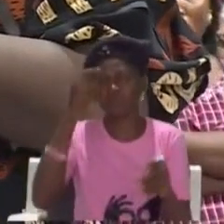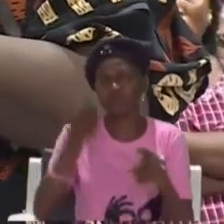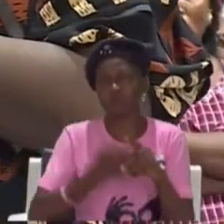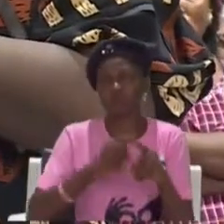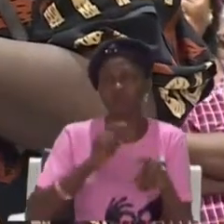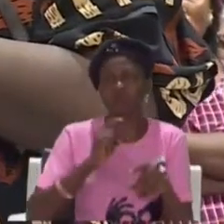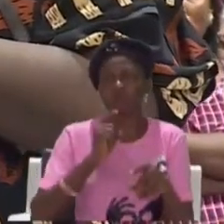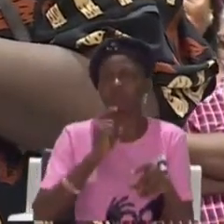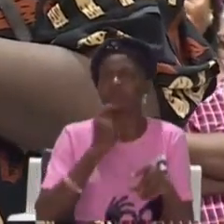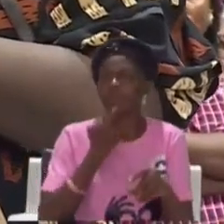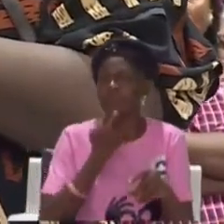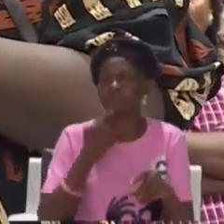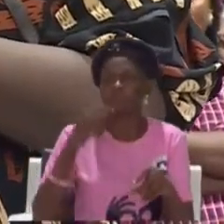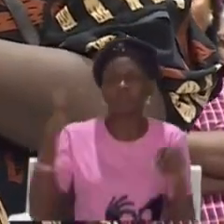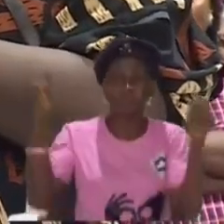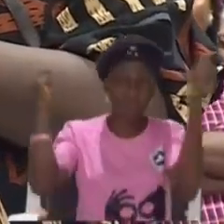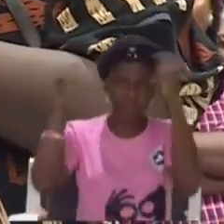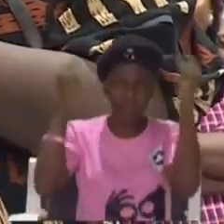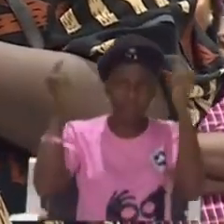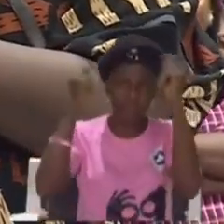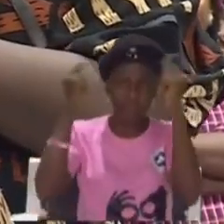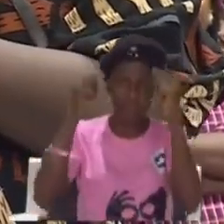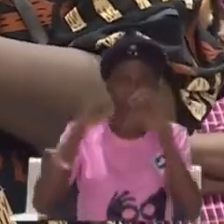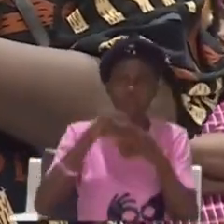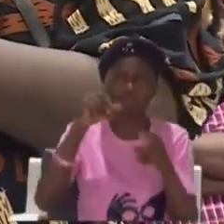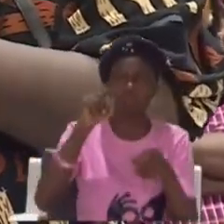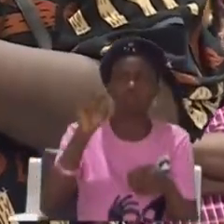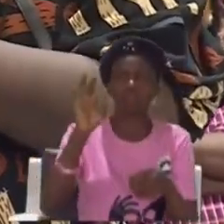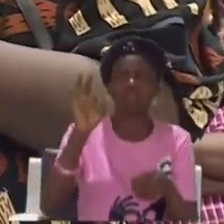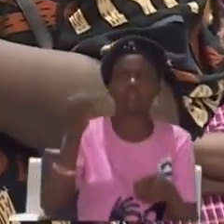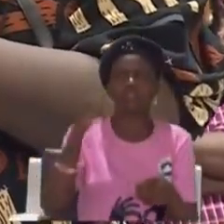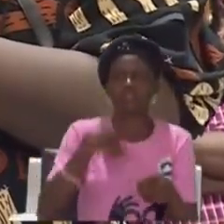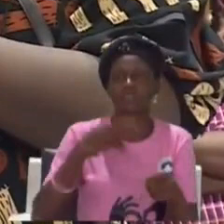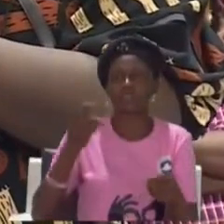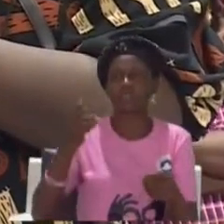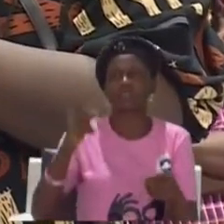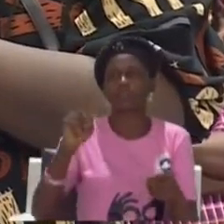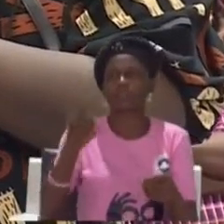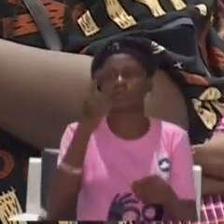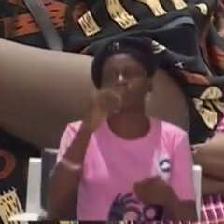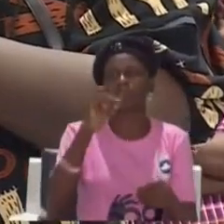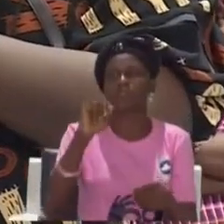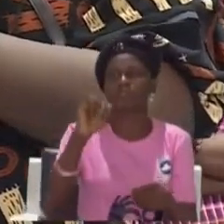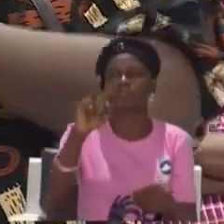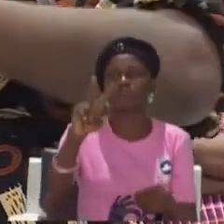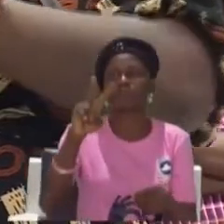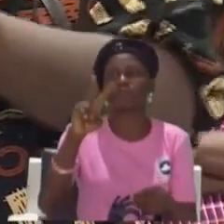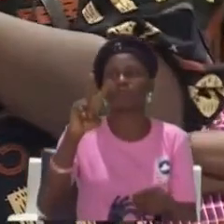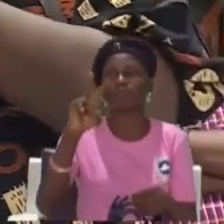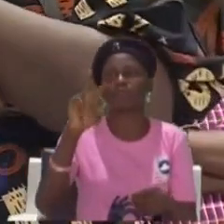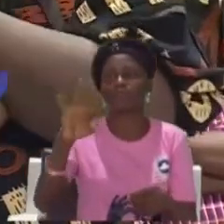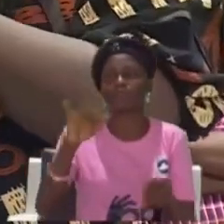severe migraine. In 2019, we had our first IVF, which failed.